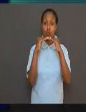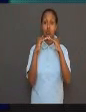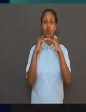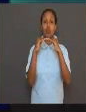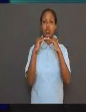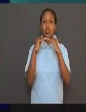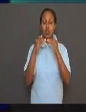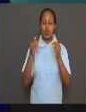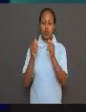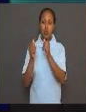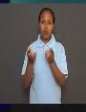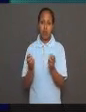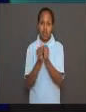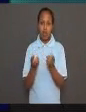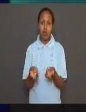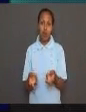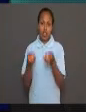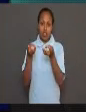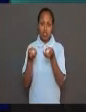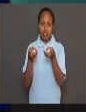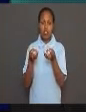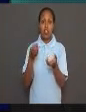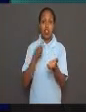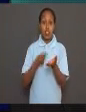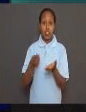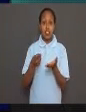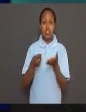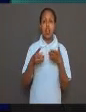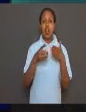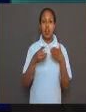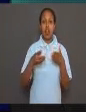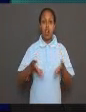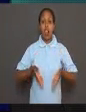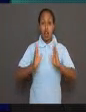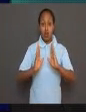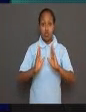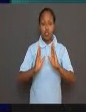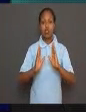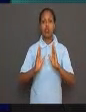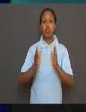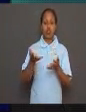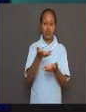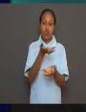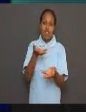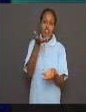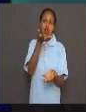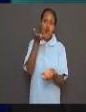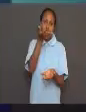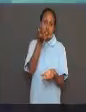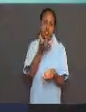its weight. This allows it to float.